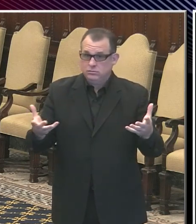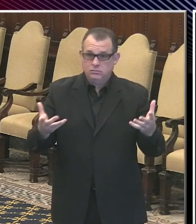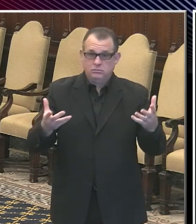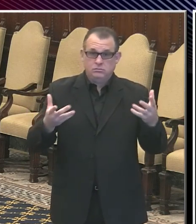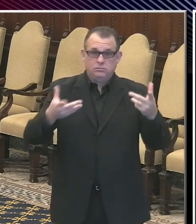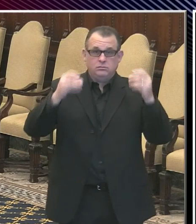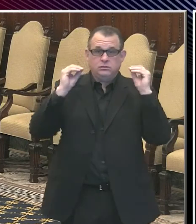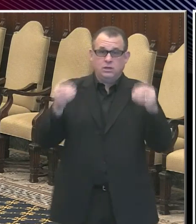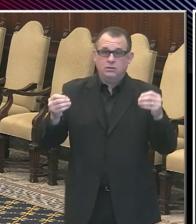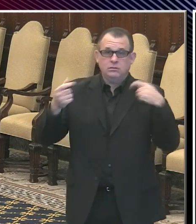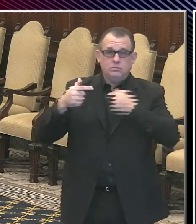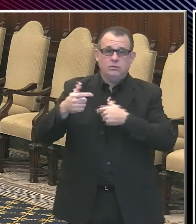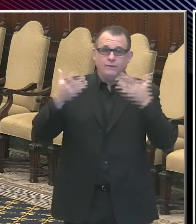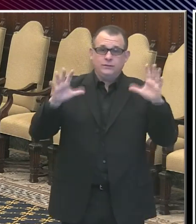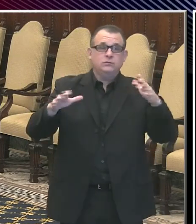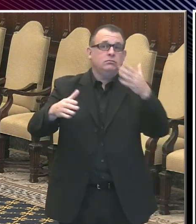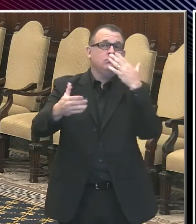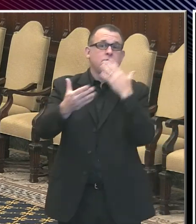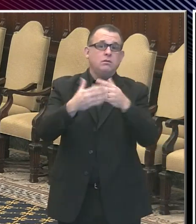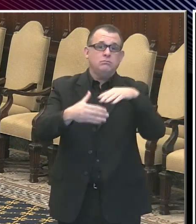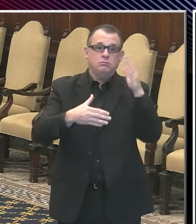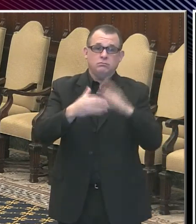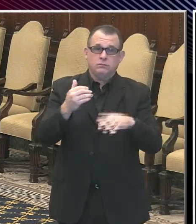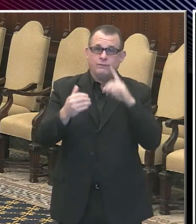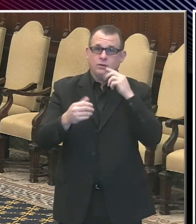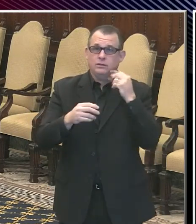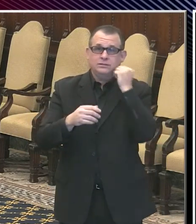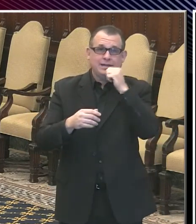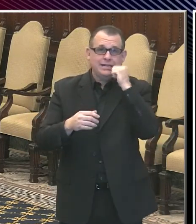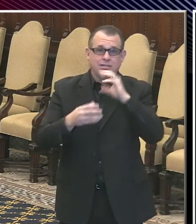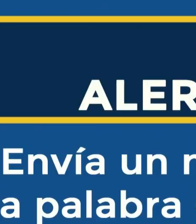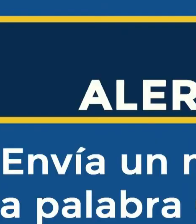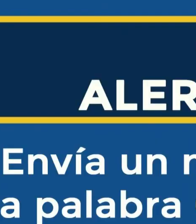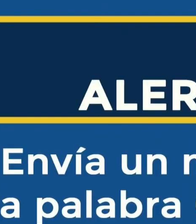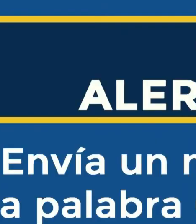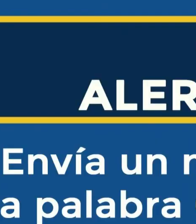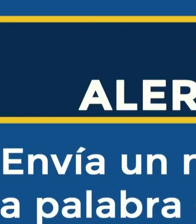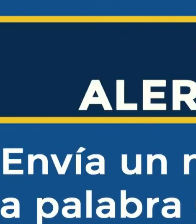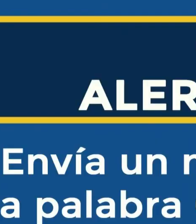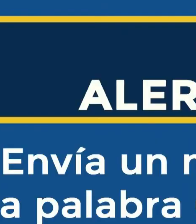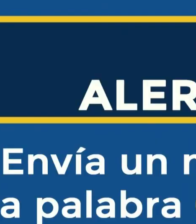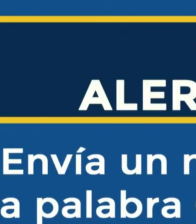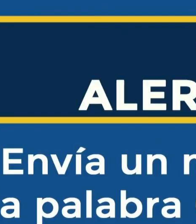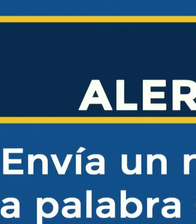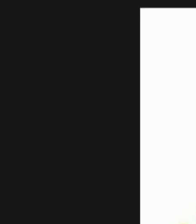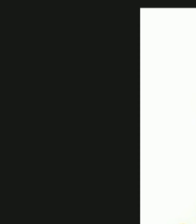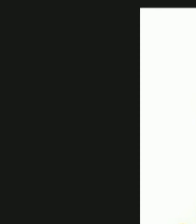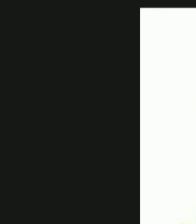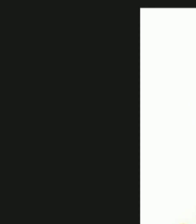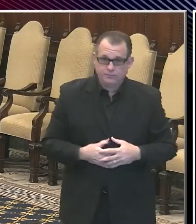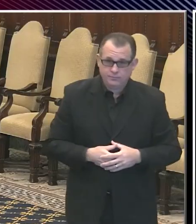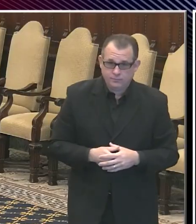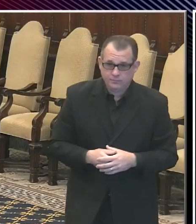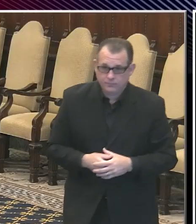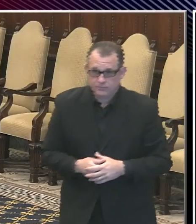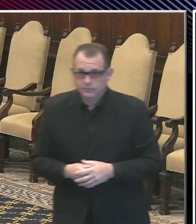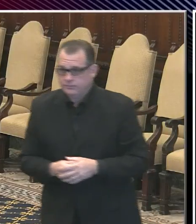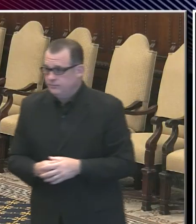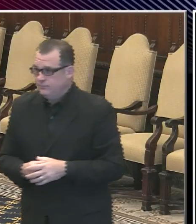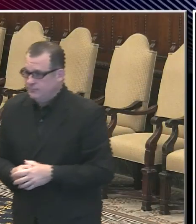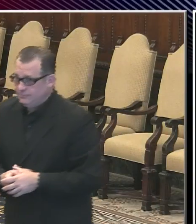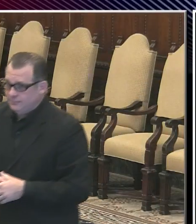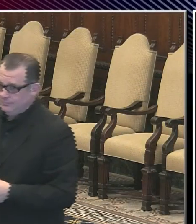Seeing none, that concludes today's daily briefing. We will be back again tomorrow at 1 p.m. Thank you.